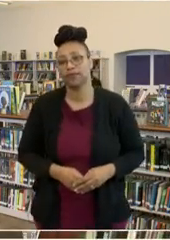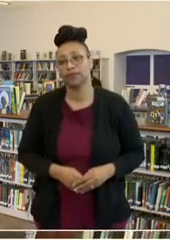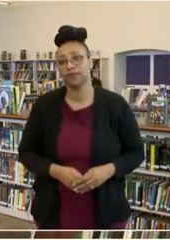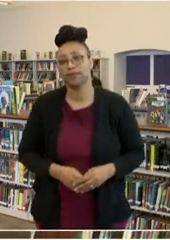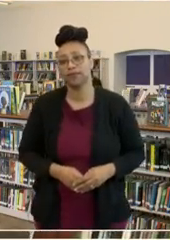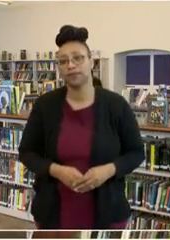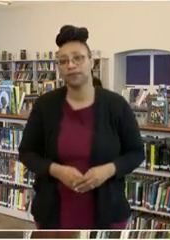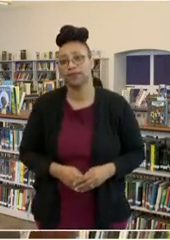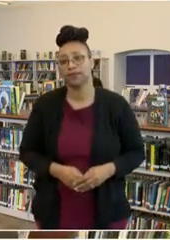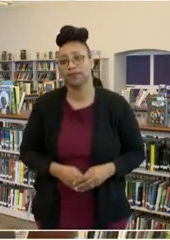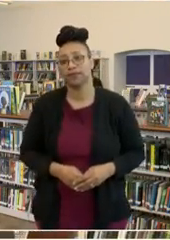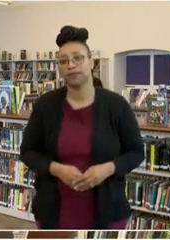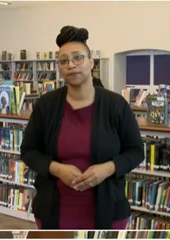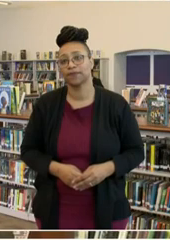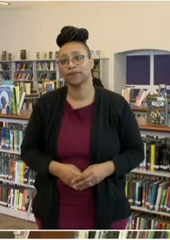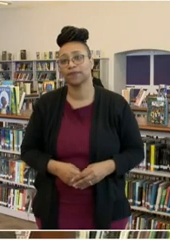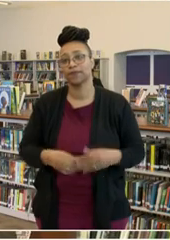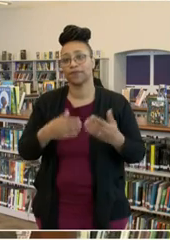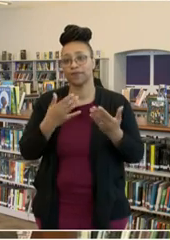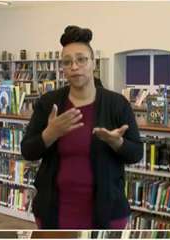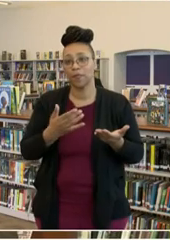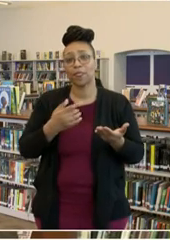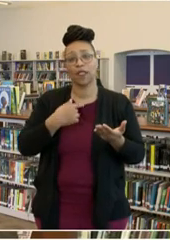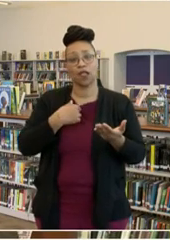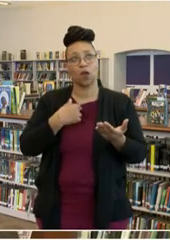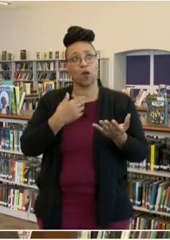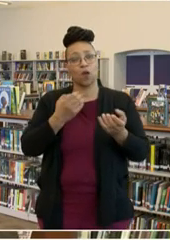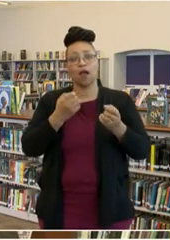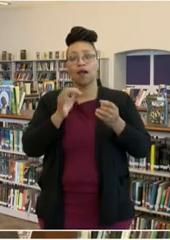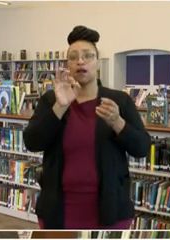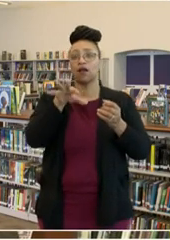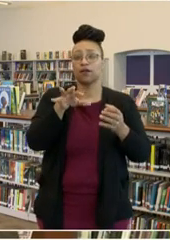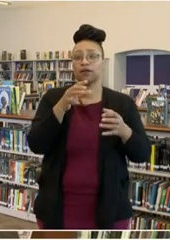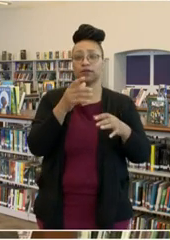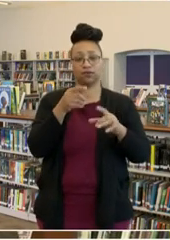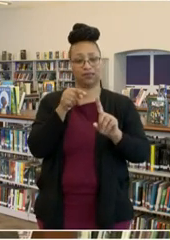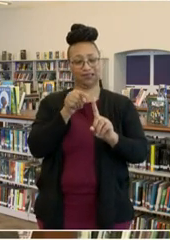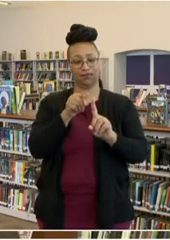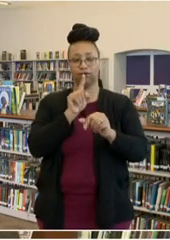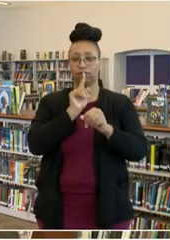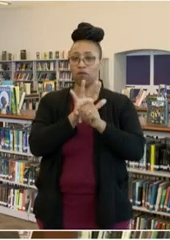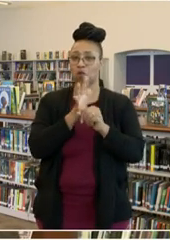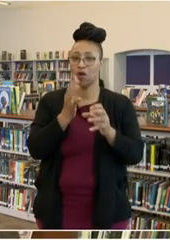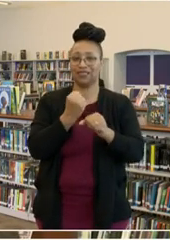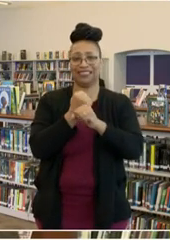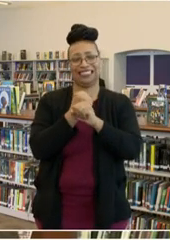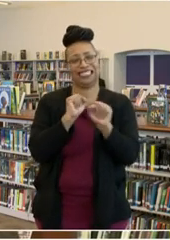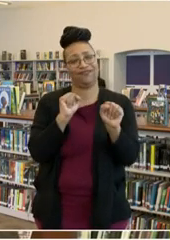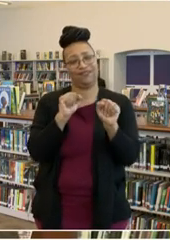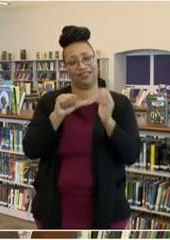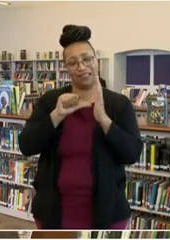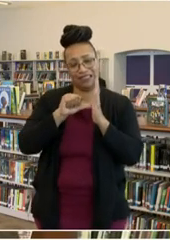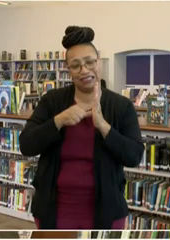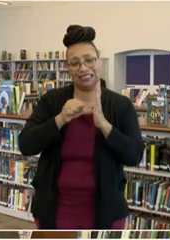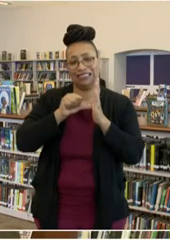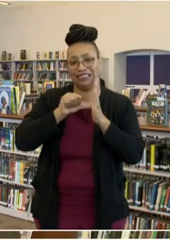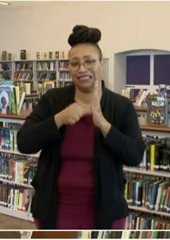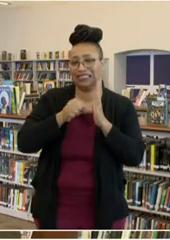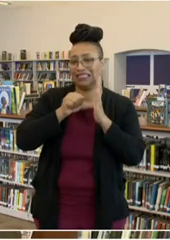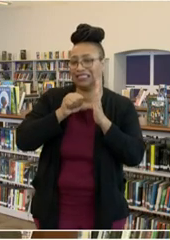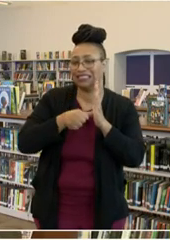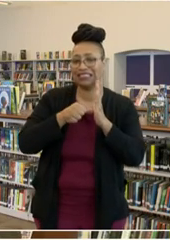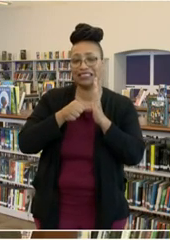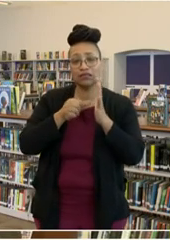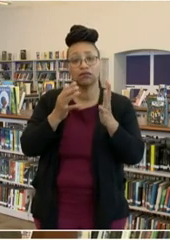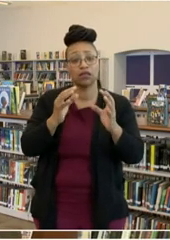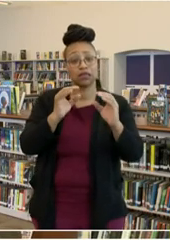very committed to safe passage. It is very important that we have trusted adults that